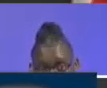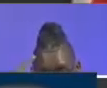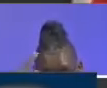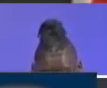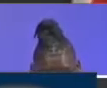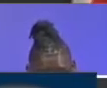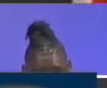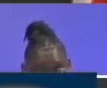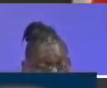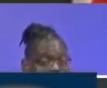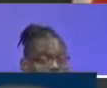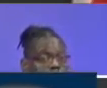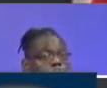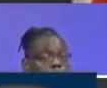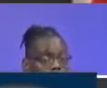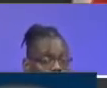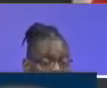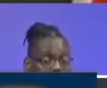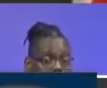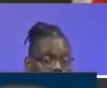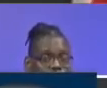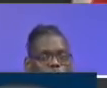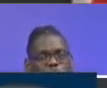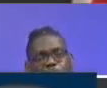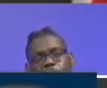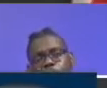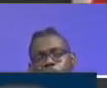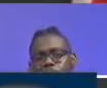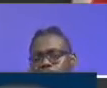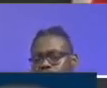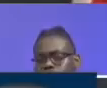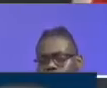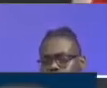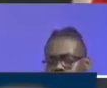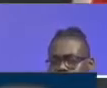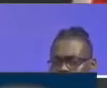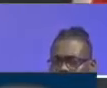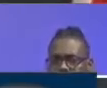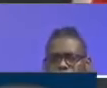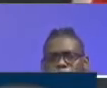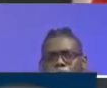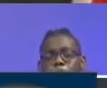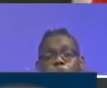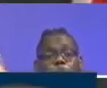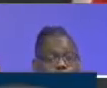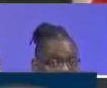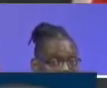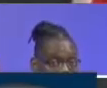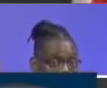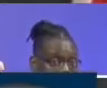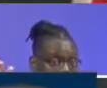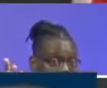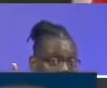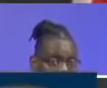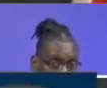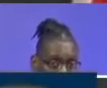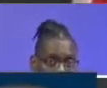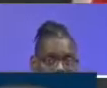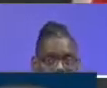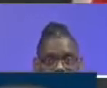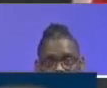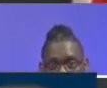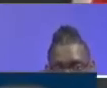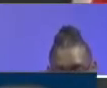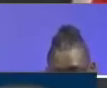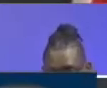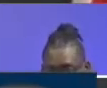participate in the public sector workspace. And I'm just reminded, I don't know